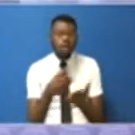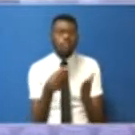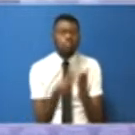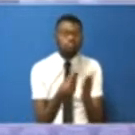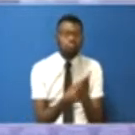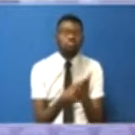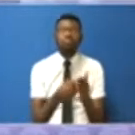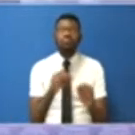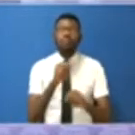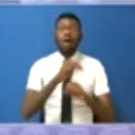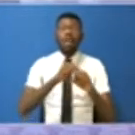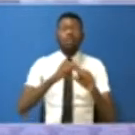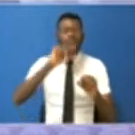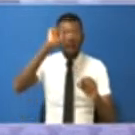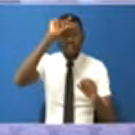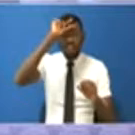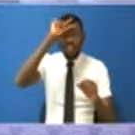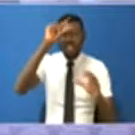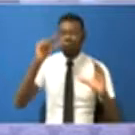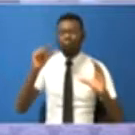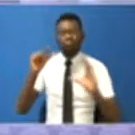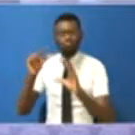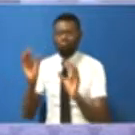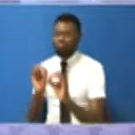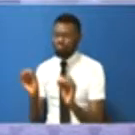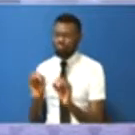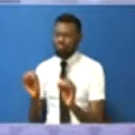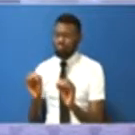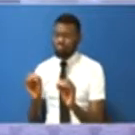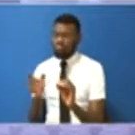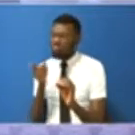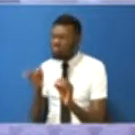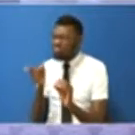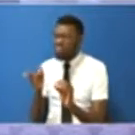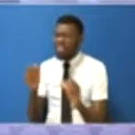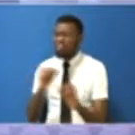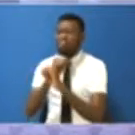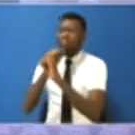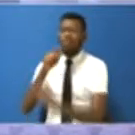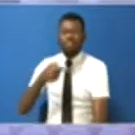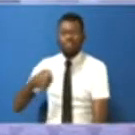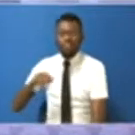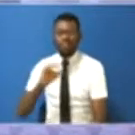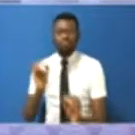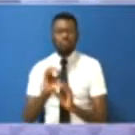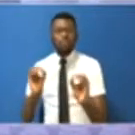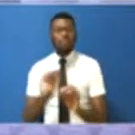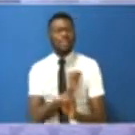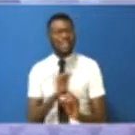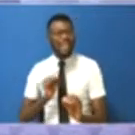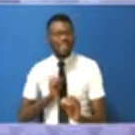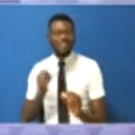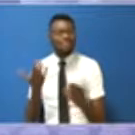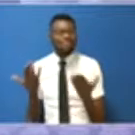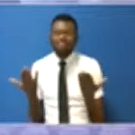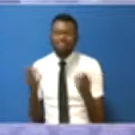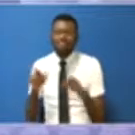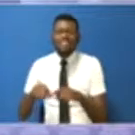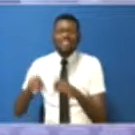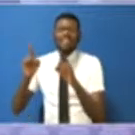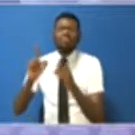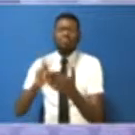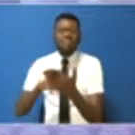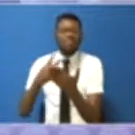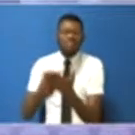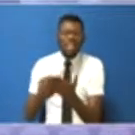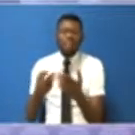rely on the national government and these are some of the things he did not protect as our senator so how does somebody fail or does